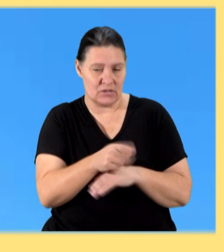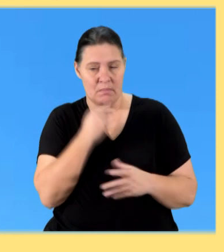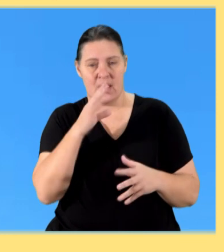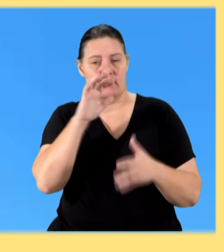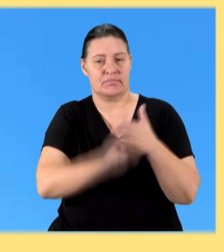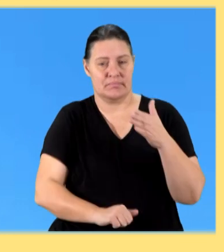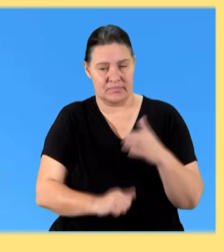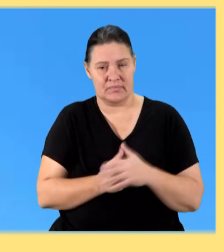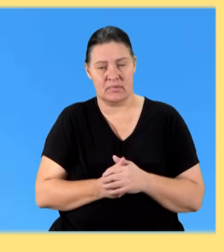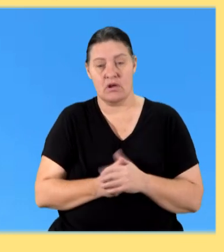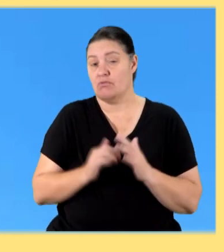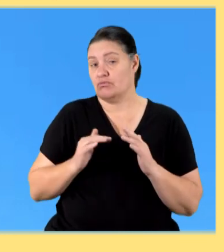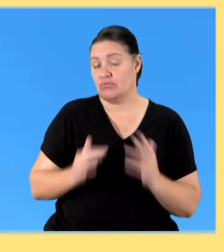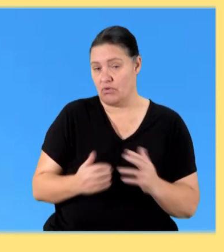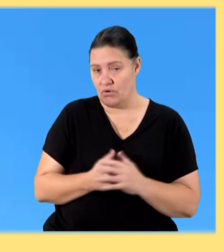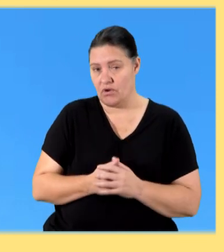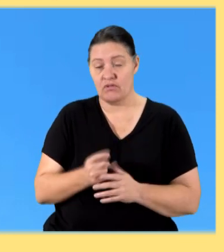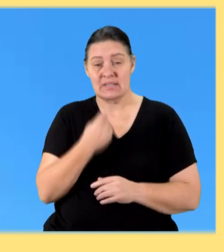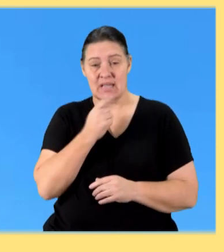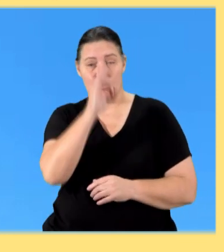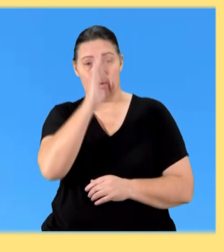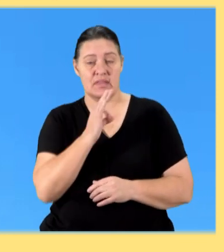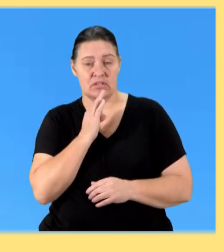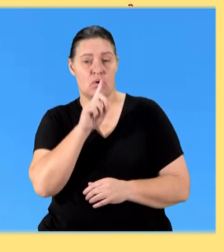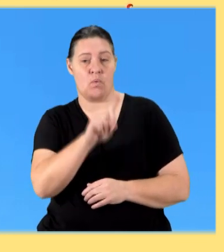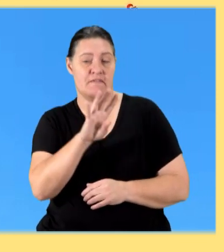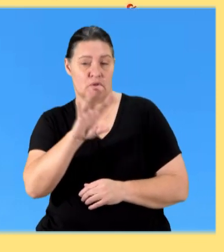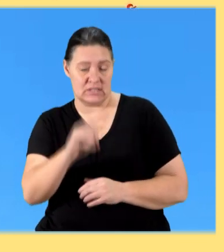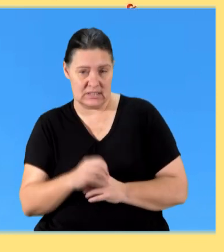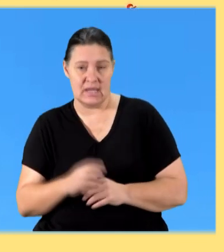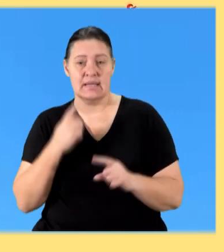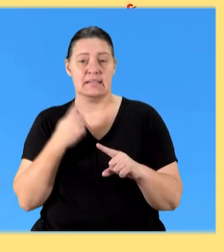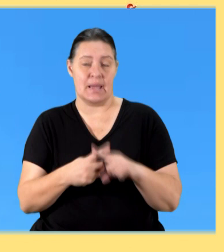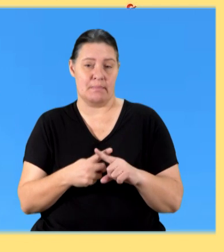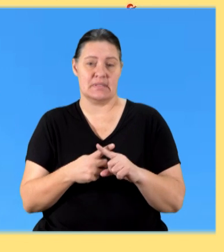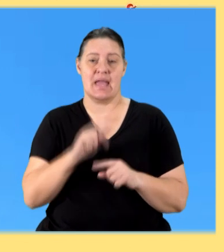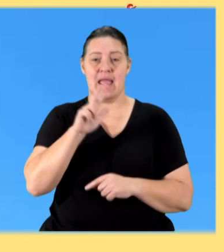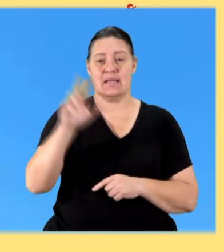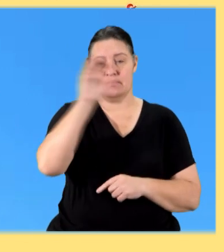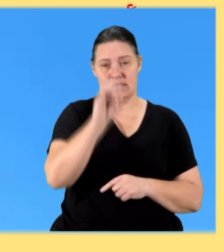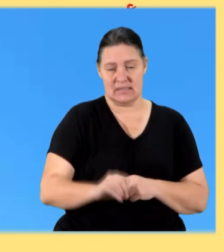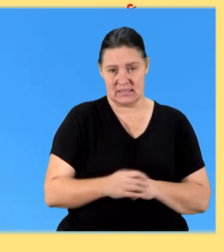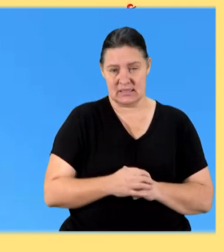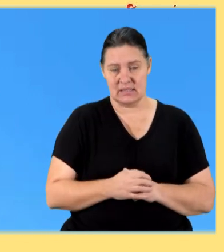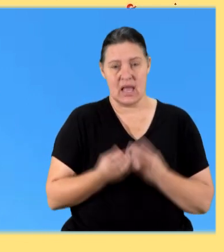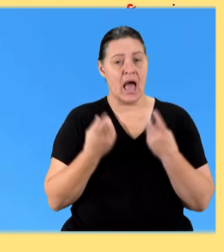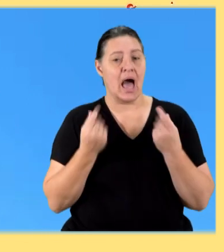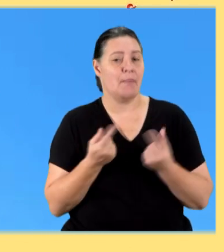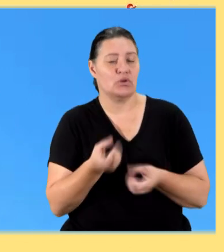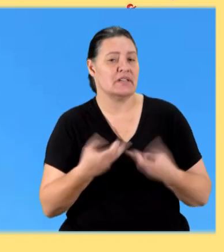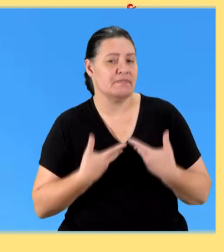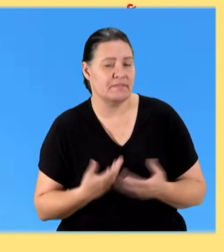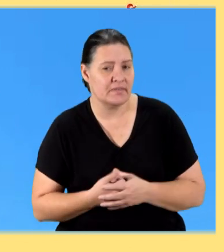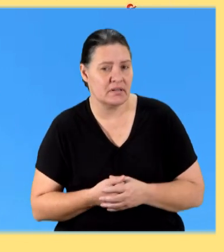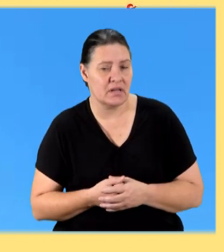the deduction. So if we say 3,140 multiplied by 8%, how much does it give